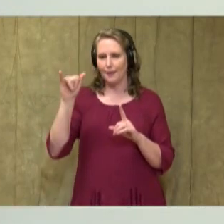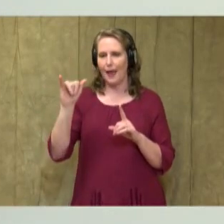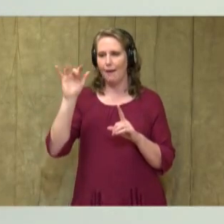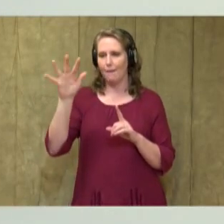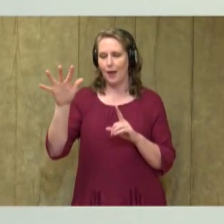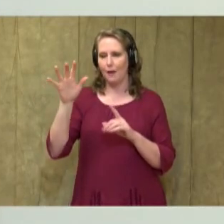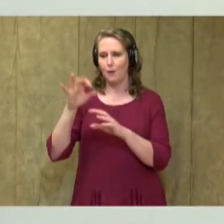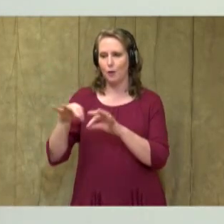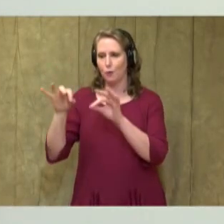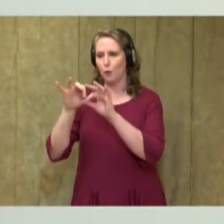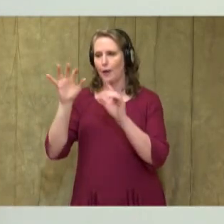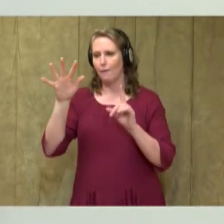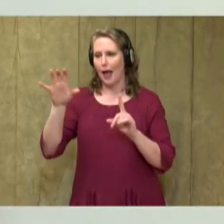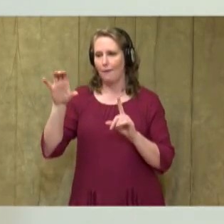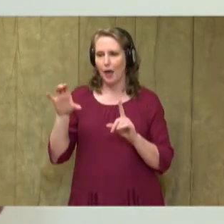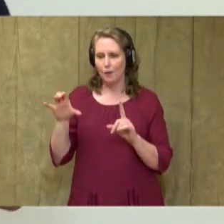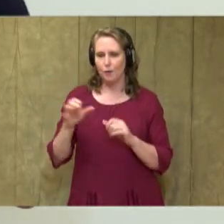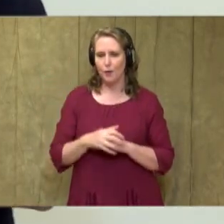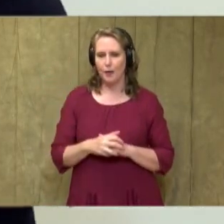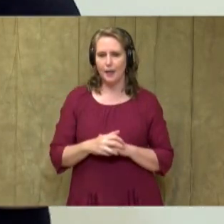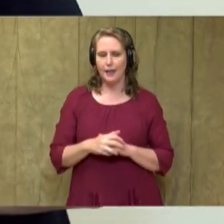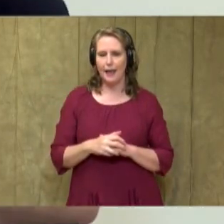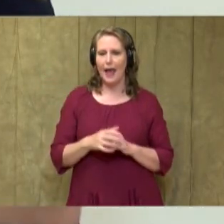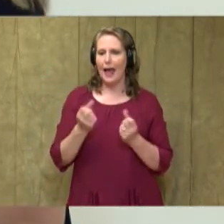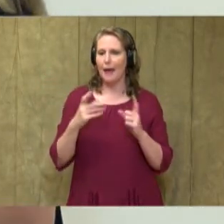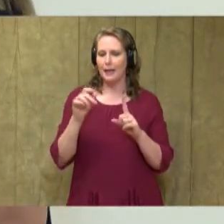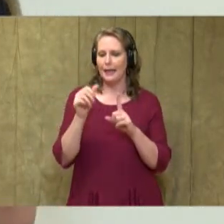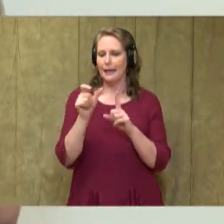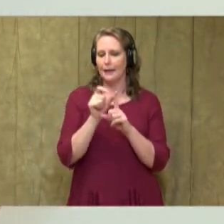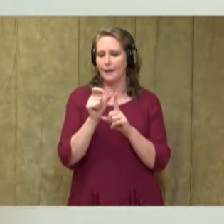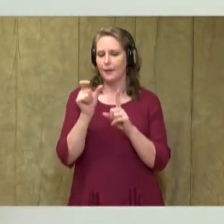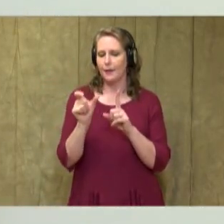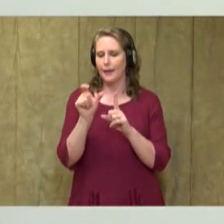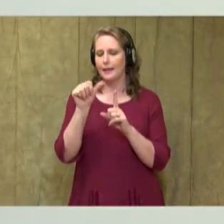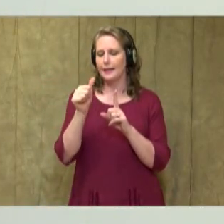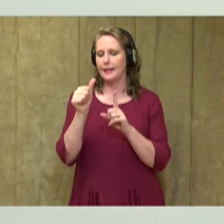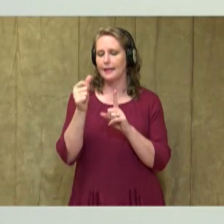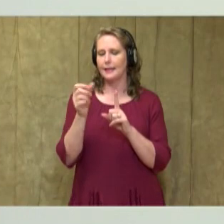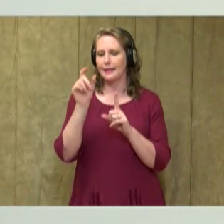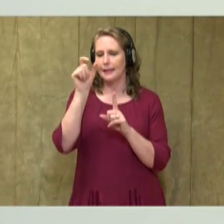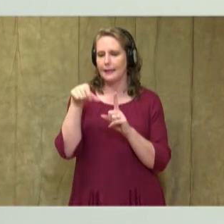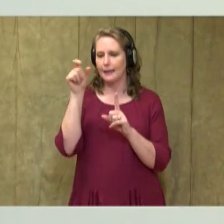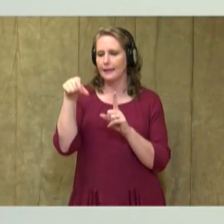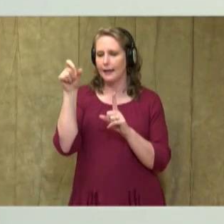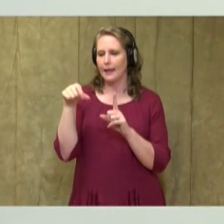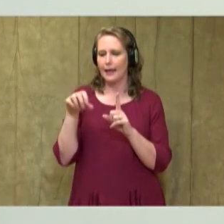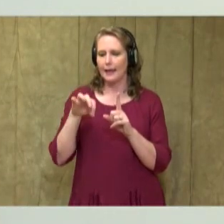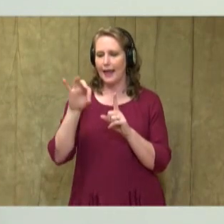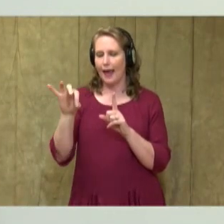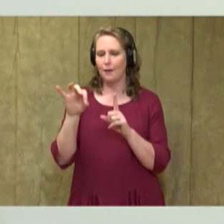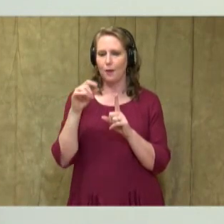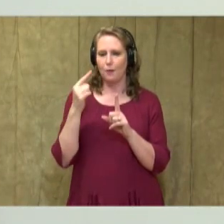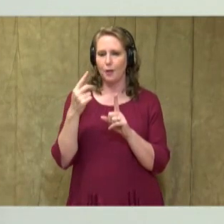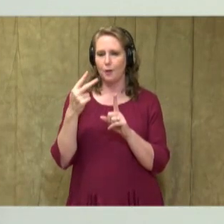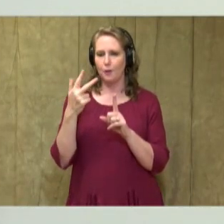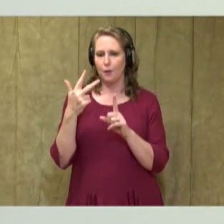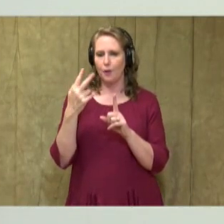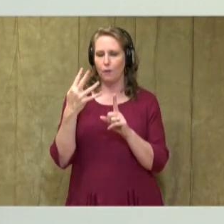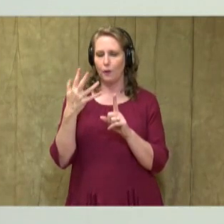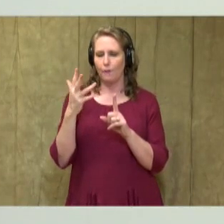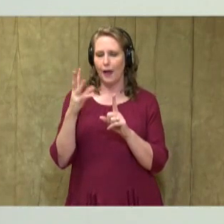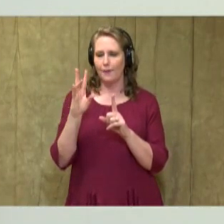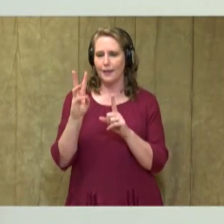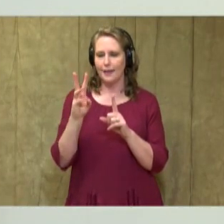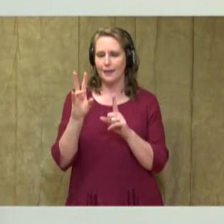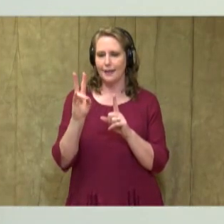worth 500. Let's count how many tens we see. 1, 2, 3, 4, 5, 6, 7, 8,